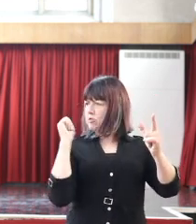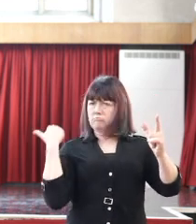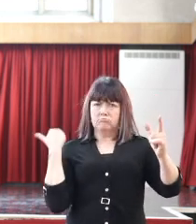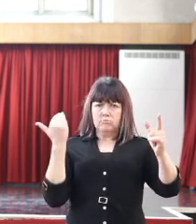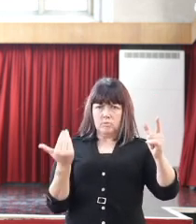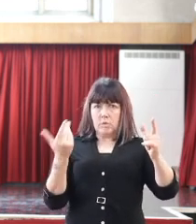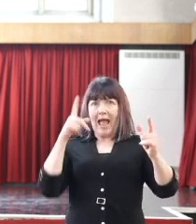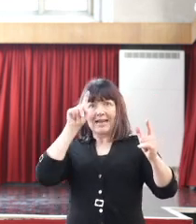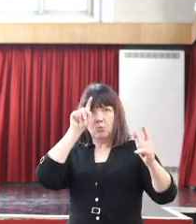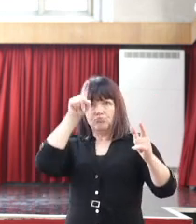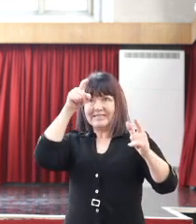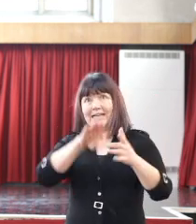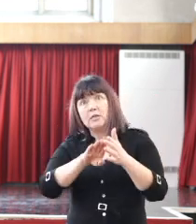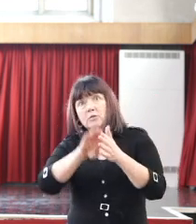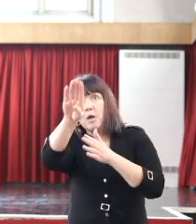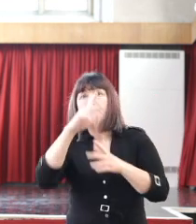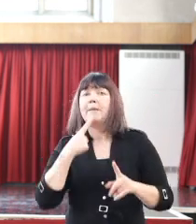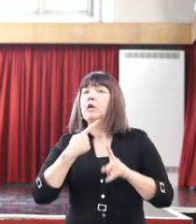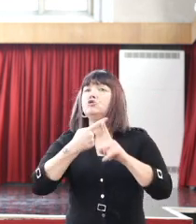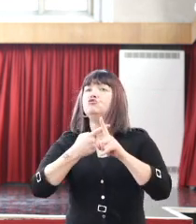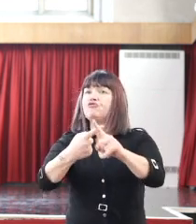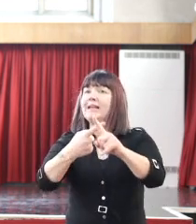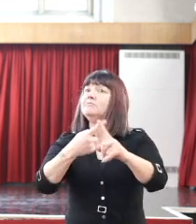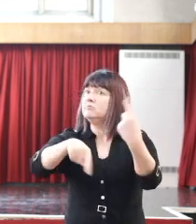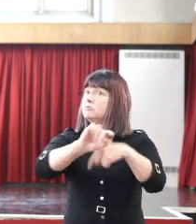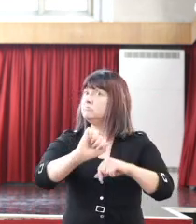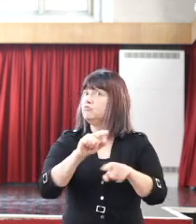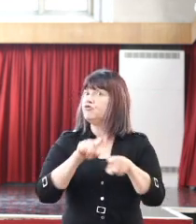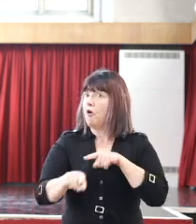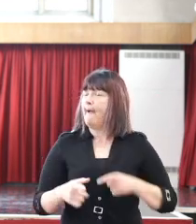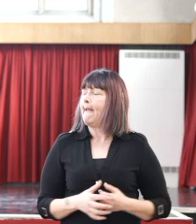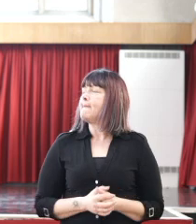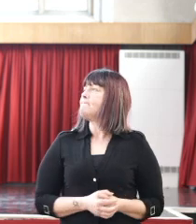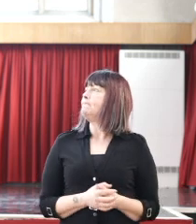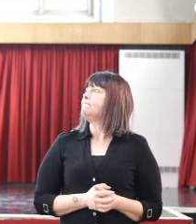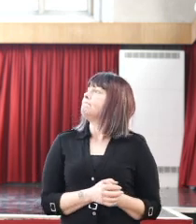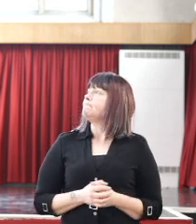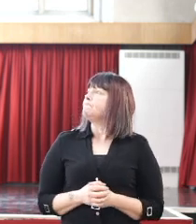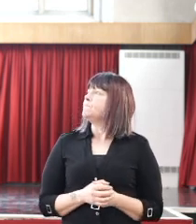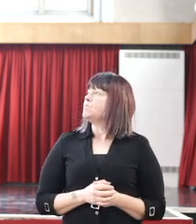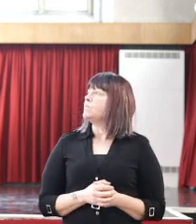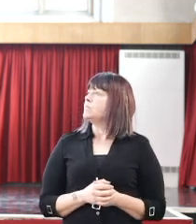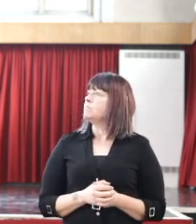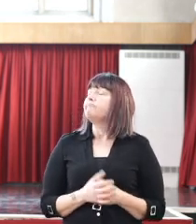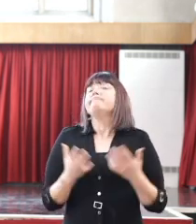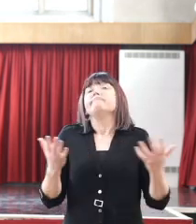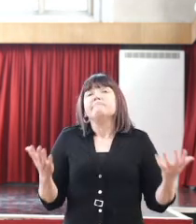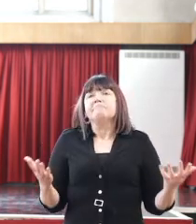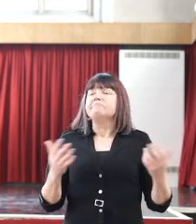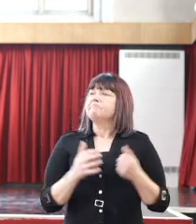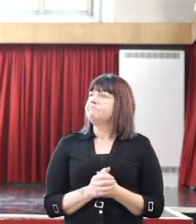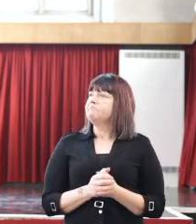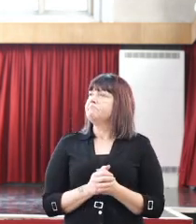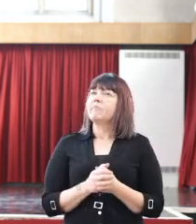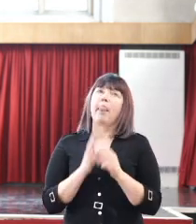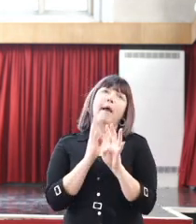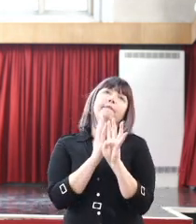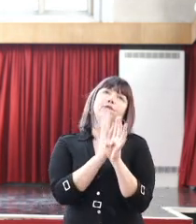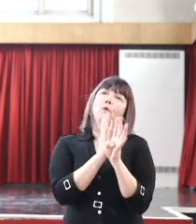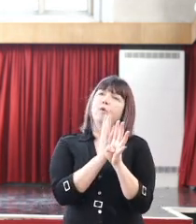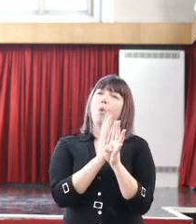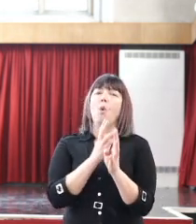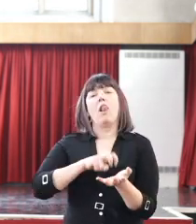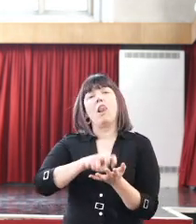predict hopeful future trends. We've obviously deal in lots of different areas as well, so we've got footfall,